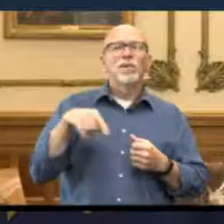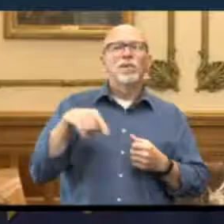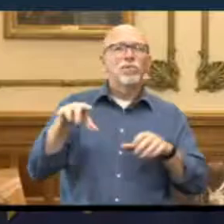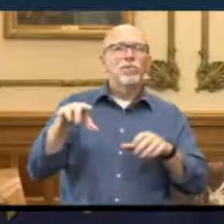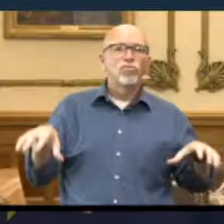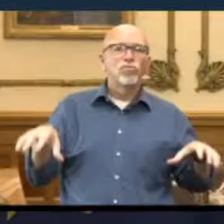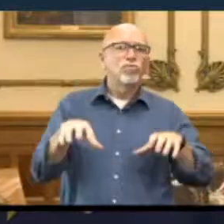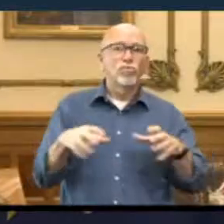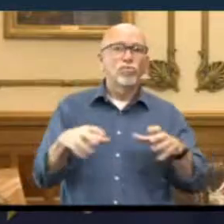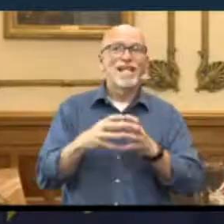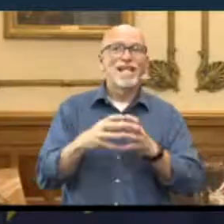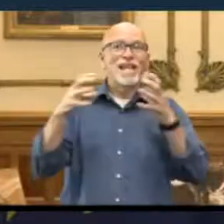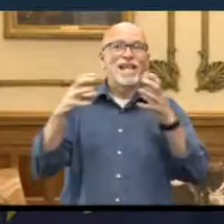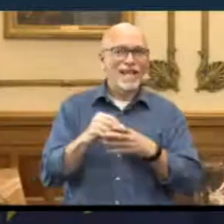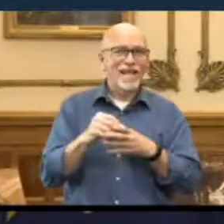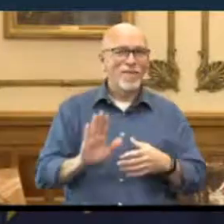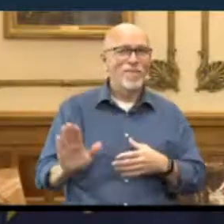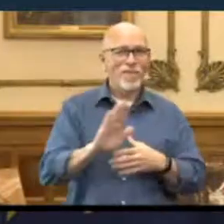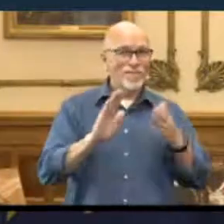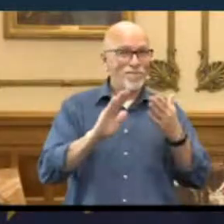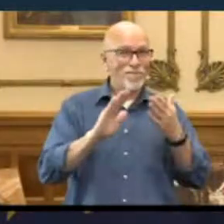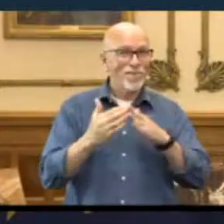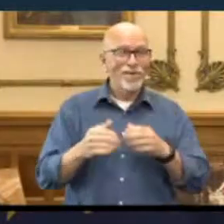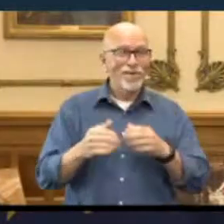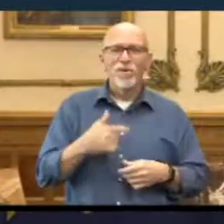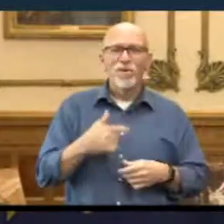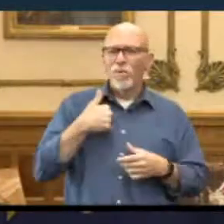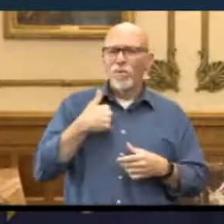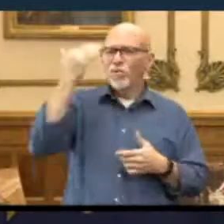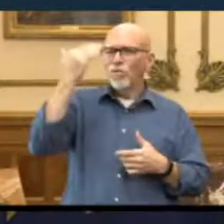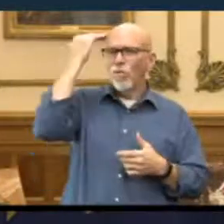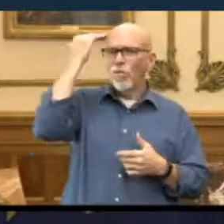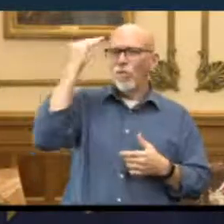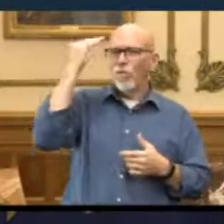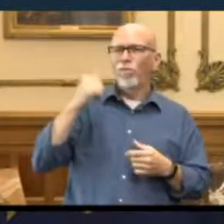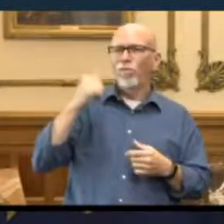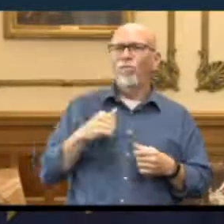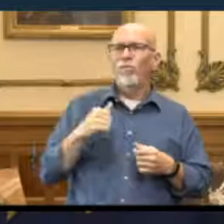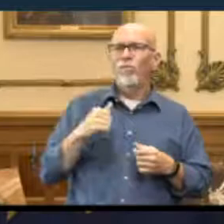so much for their community. And we know that there's going to be a